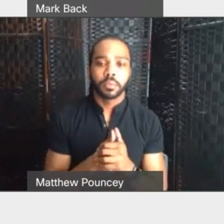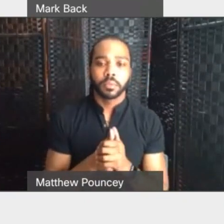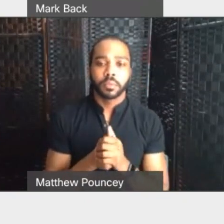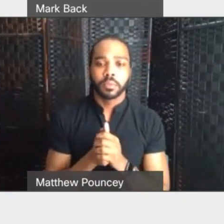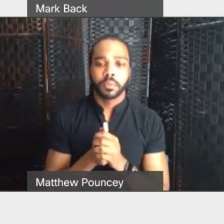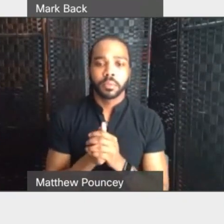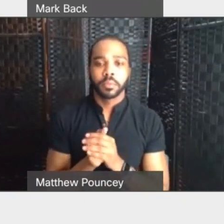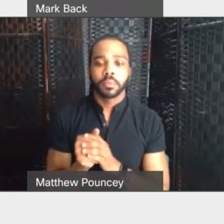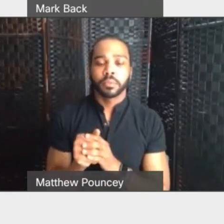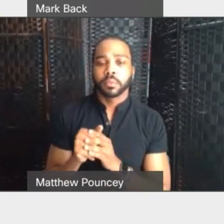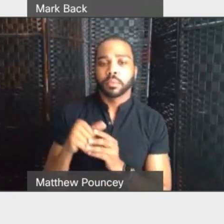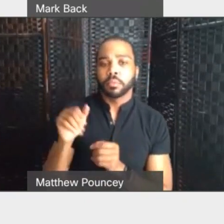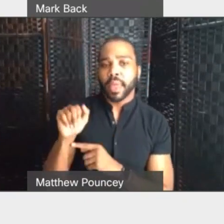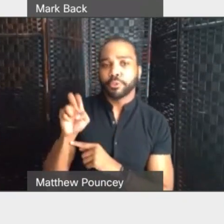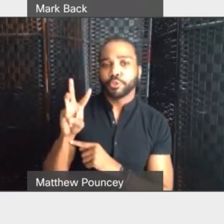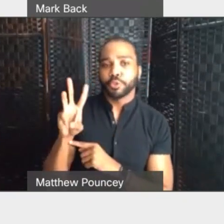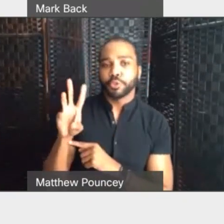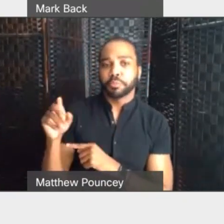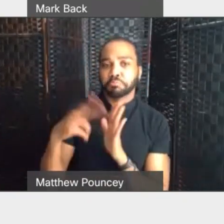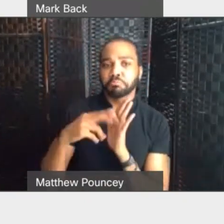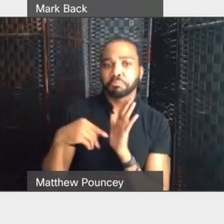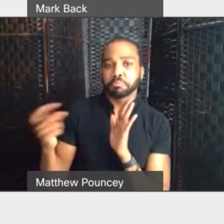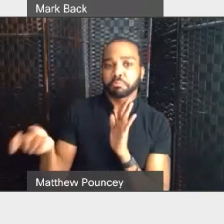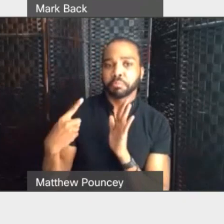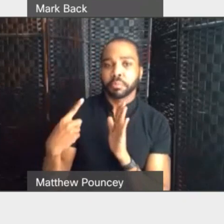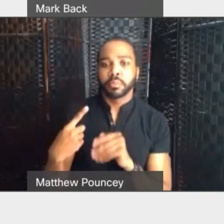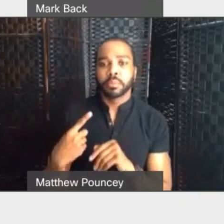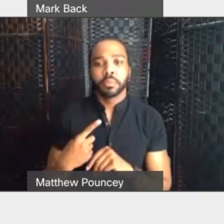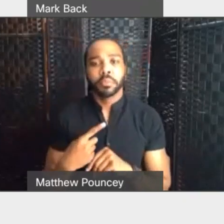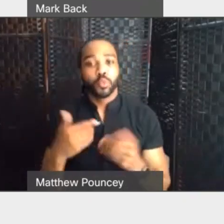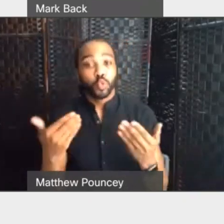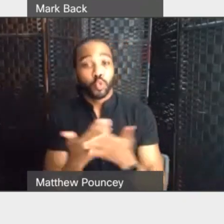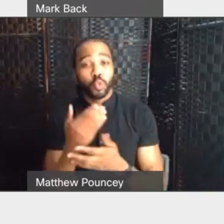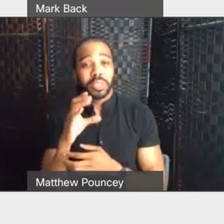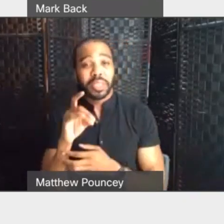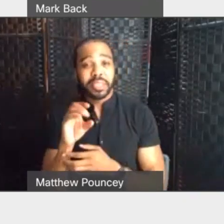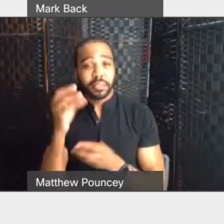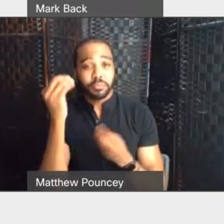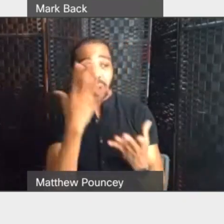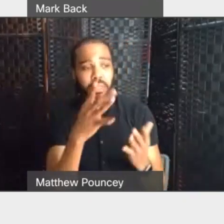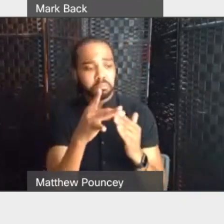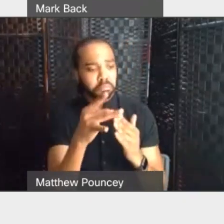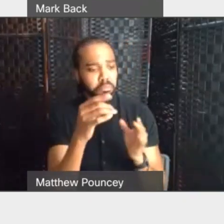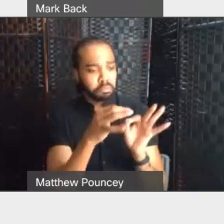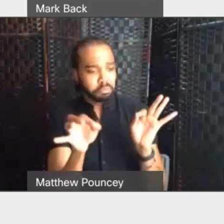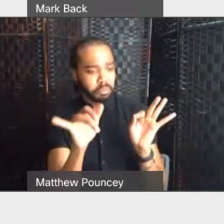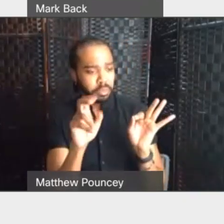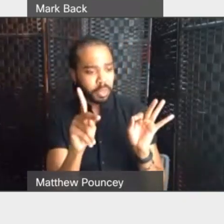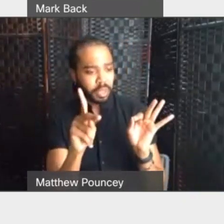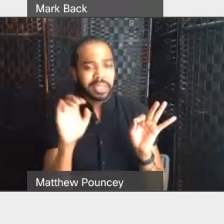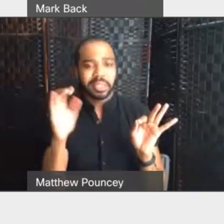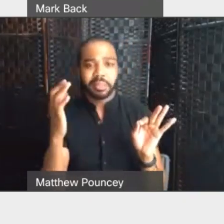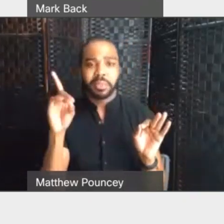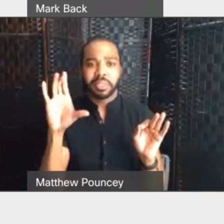So this says, given this new CDC guidance, it seems to me it's time for DC Health to revisit the